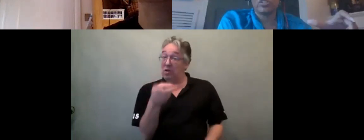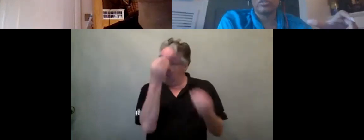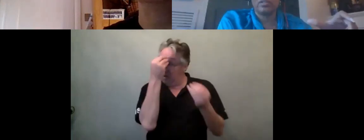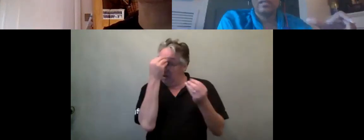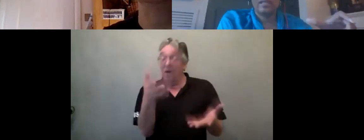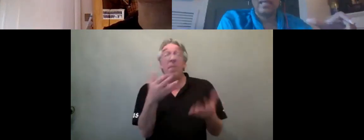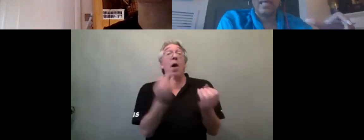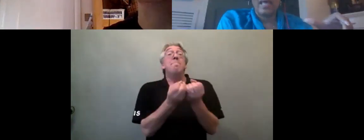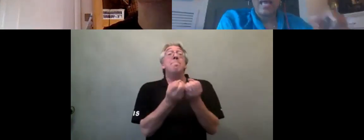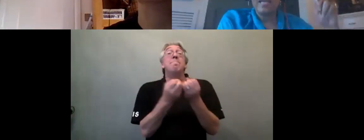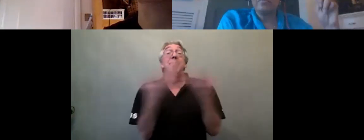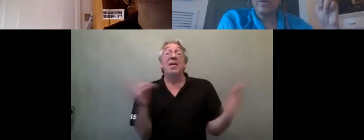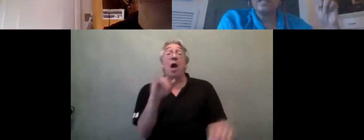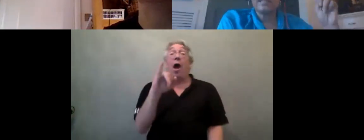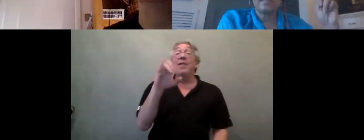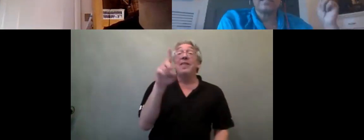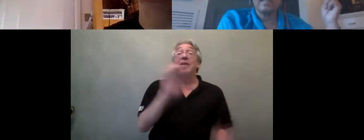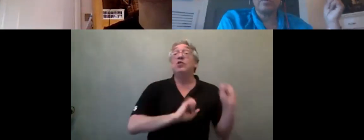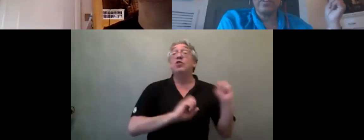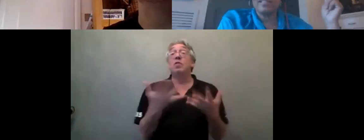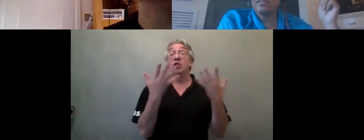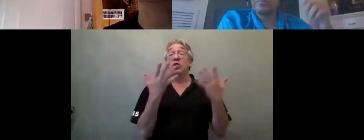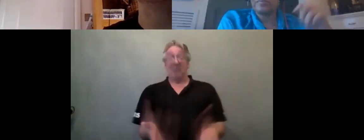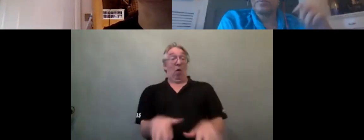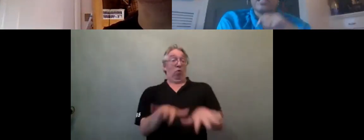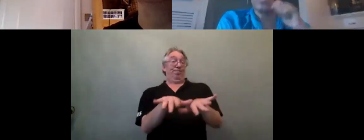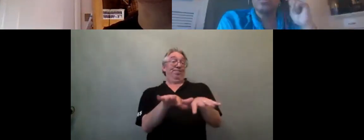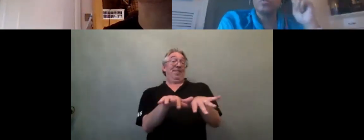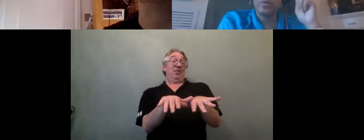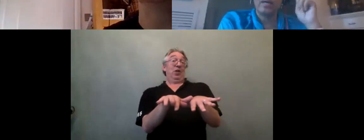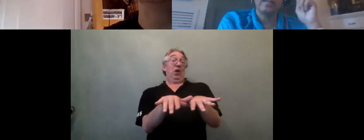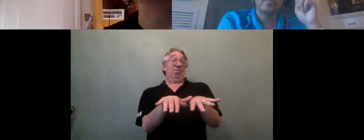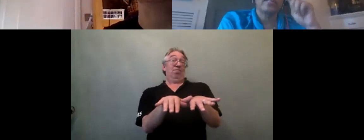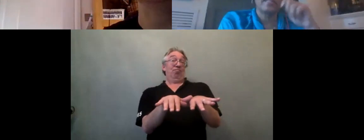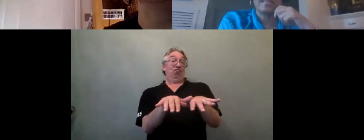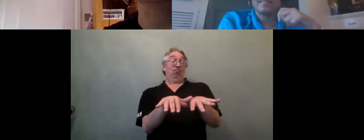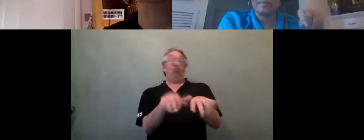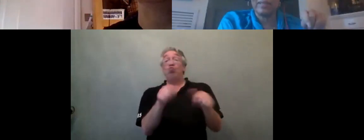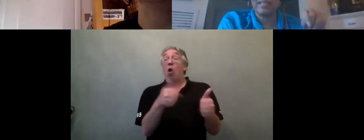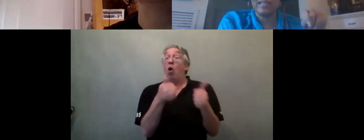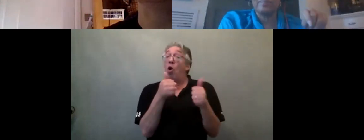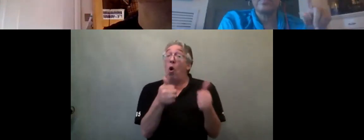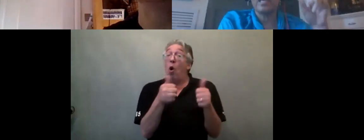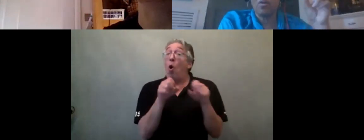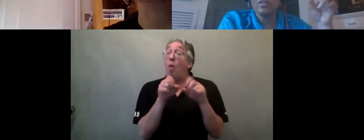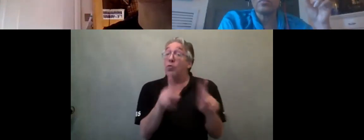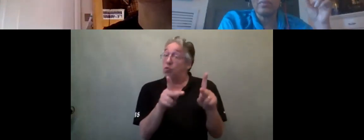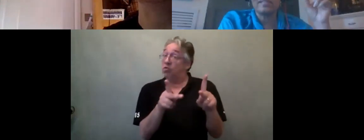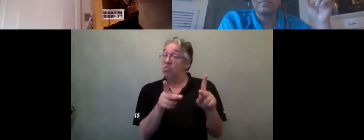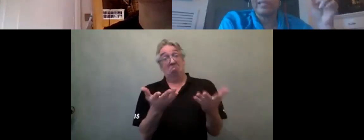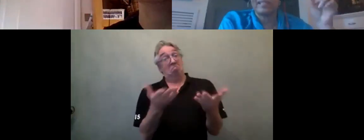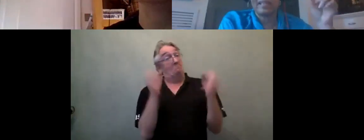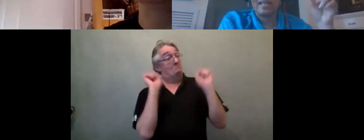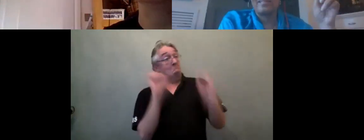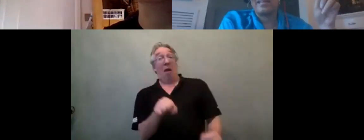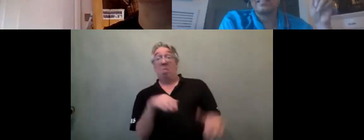gone digital. And while this certainly provides an opportunity to increase accessibility, it also runs